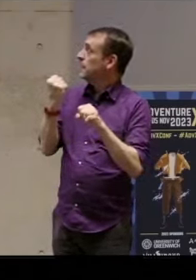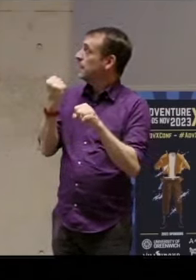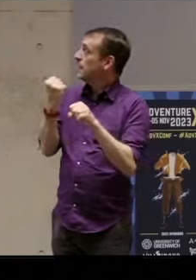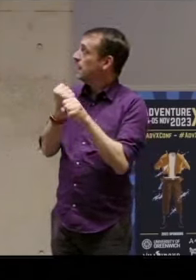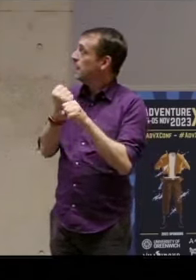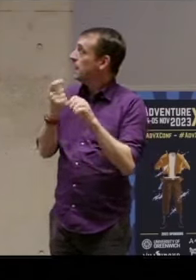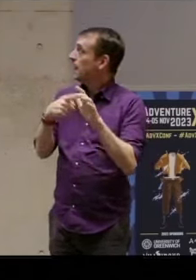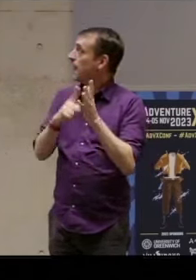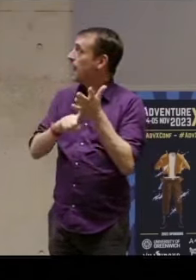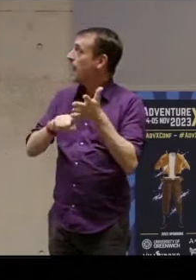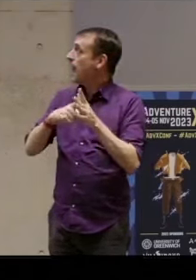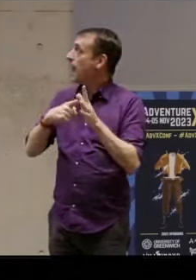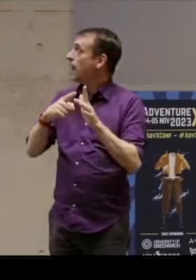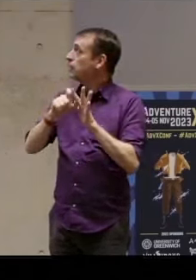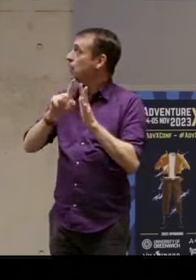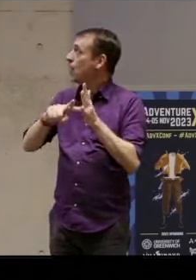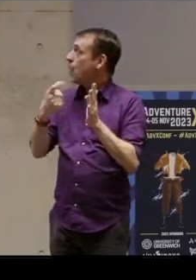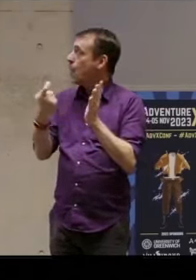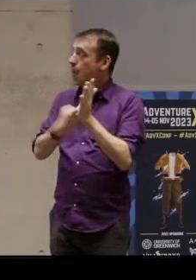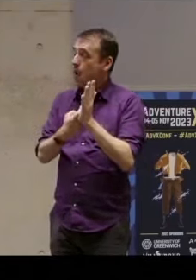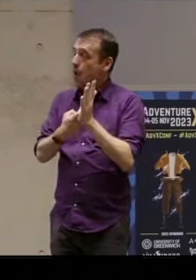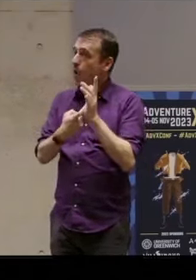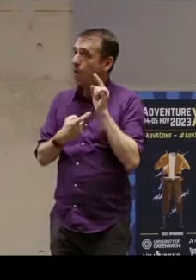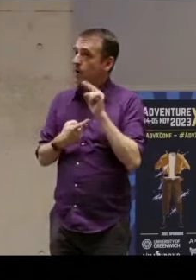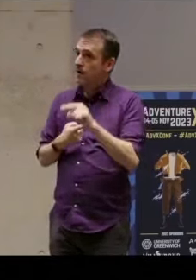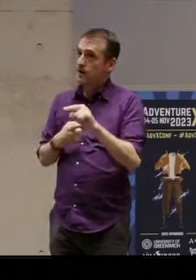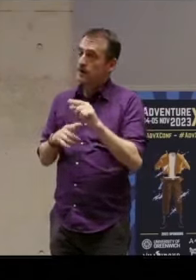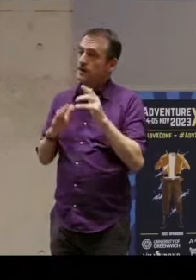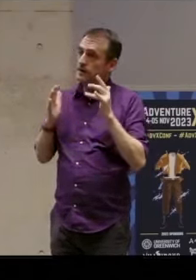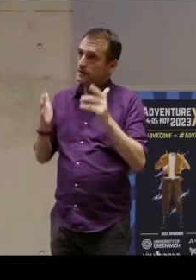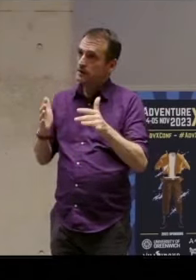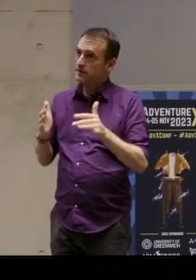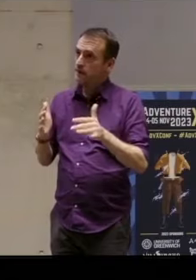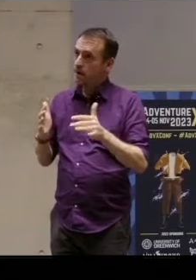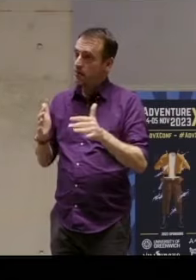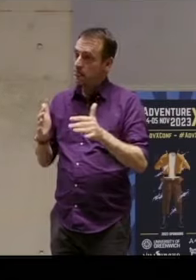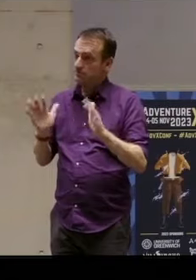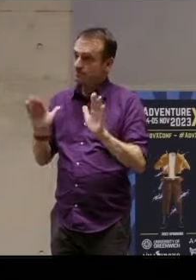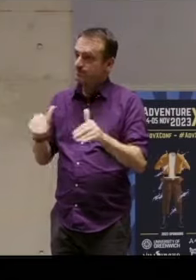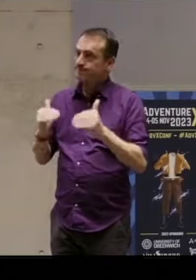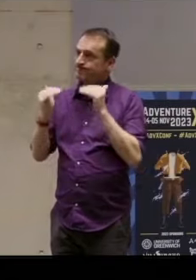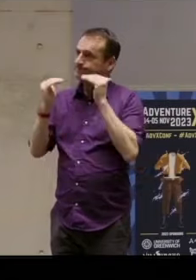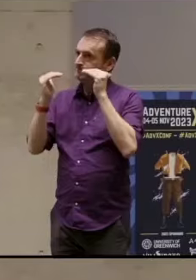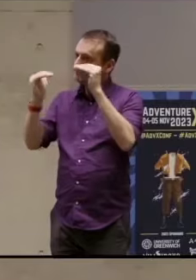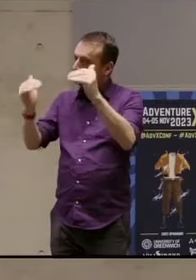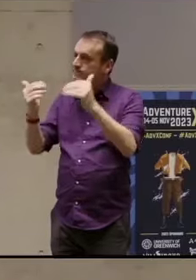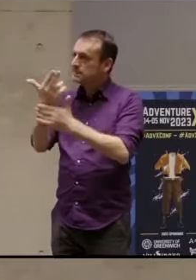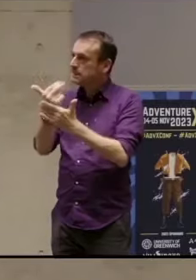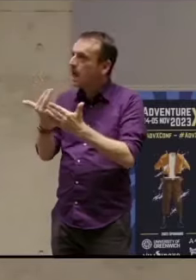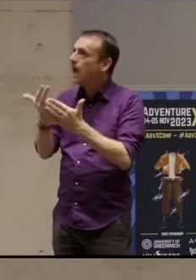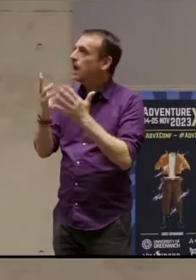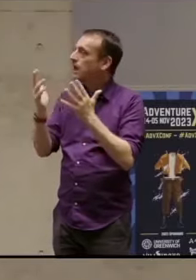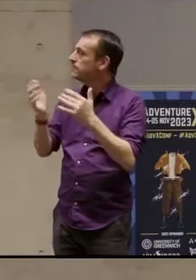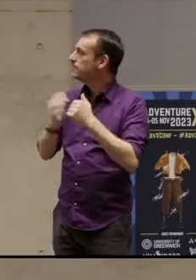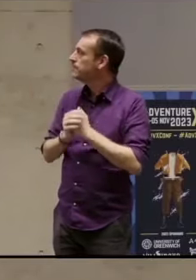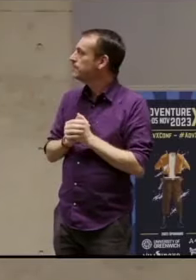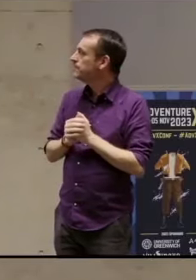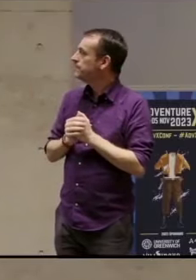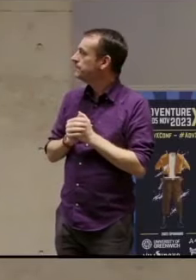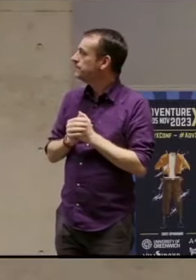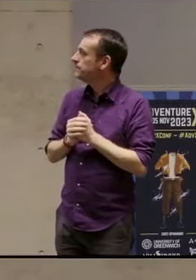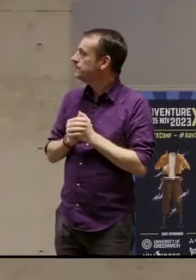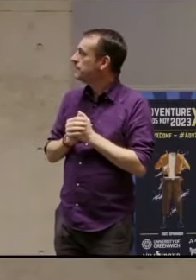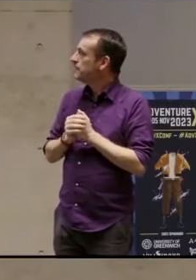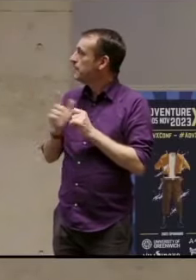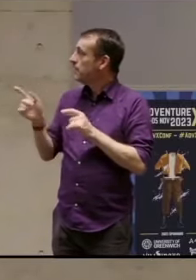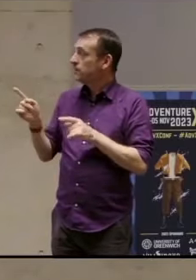Coward. And we witnessed the height of Metropolis Software with Galador, which can easily compete with